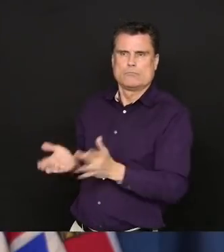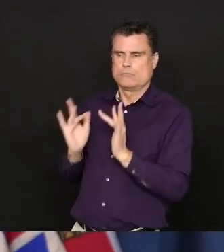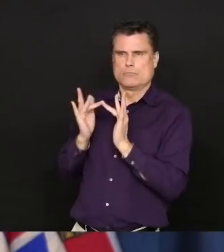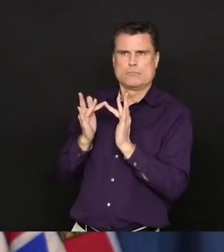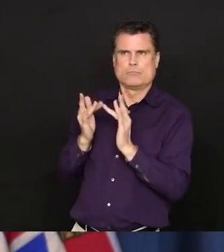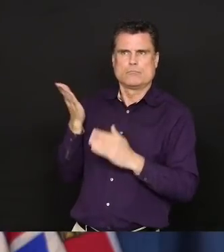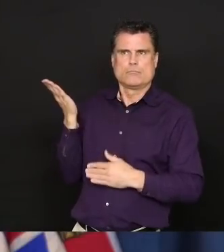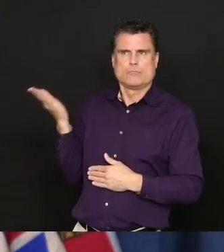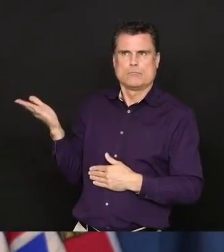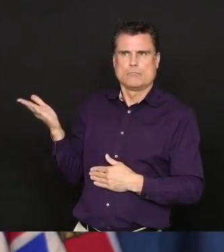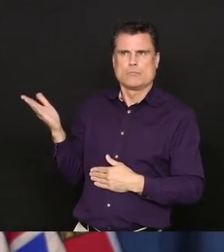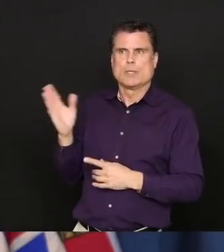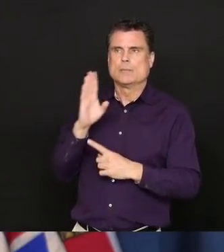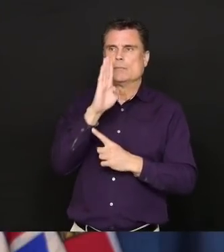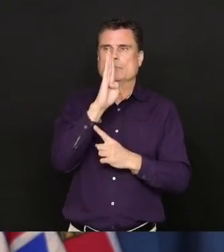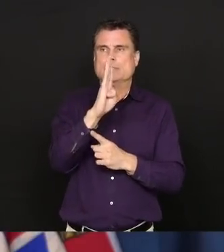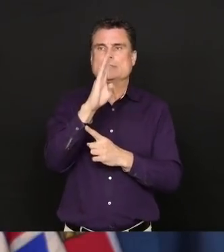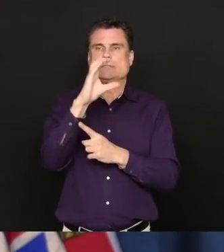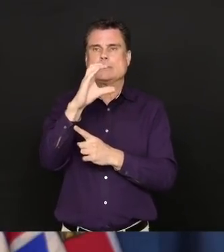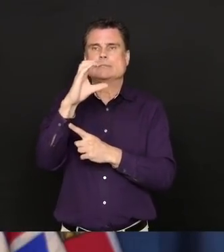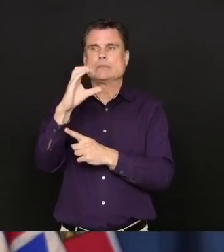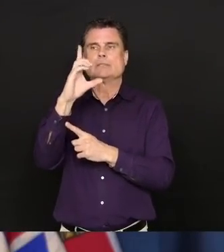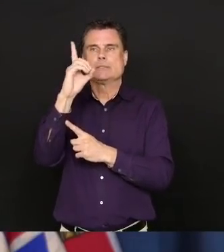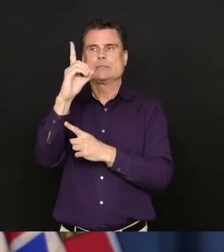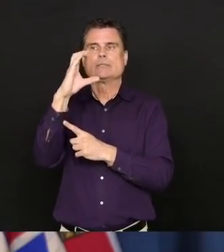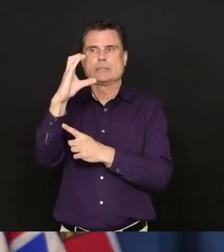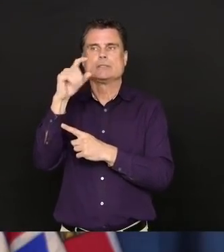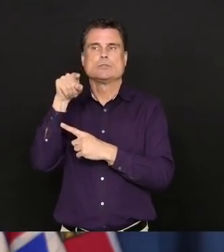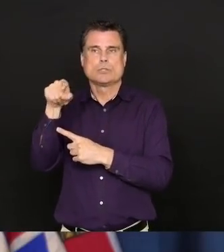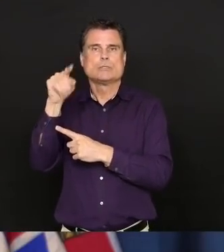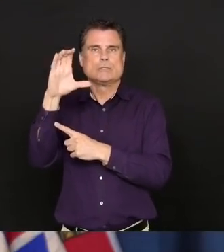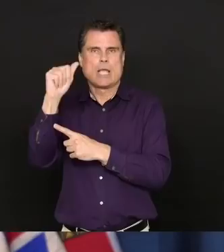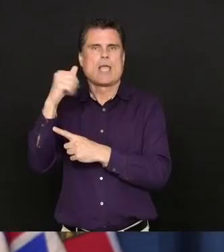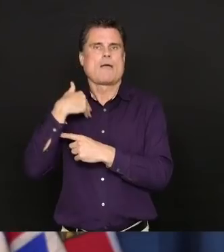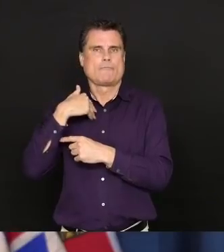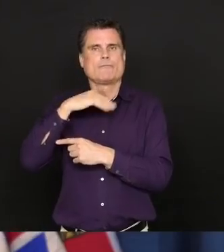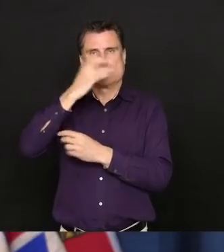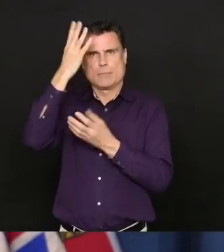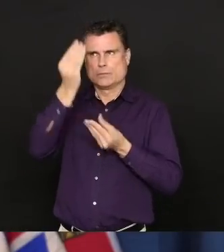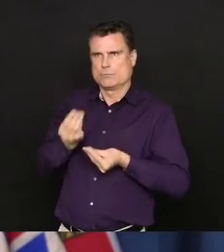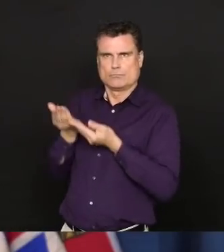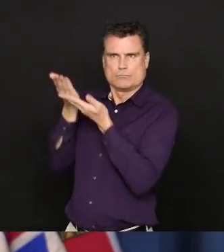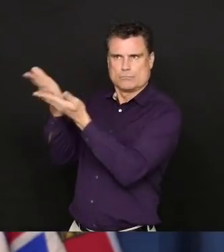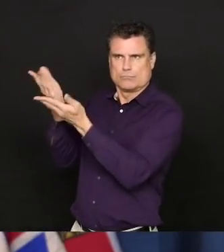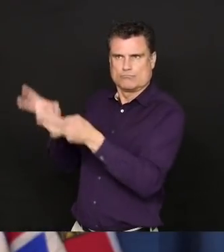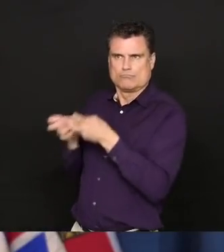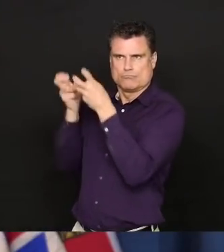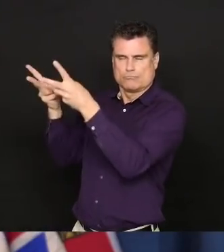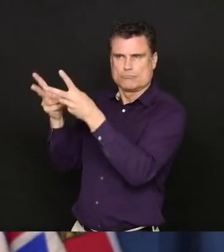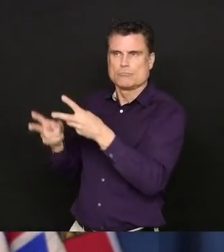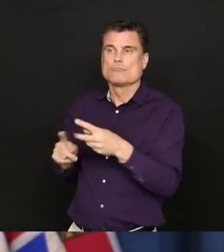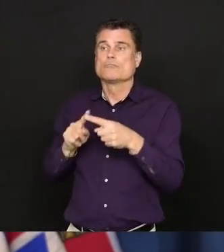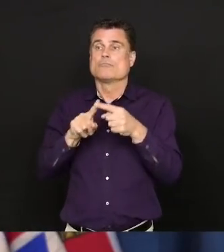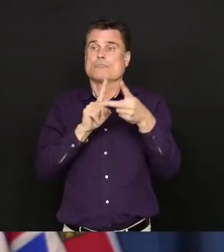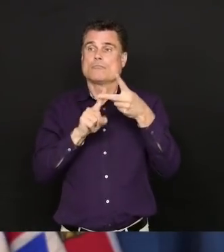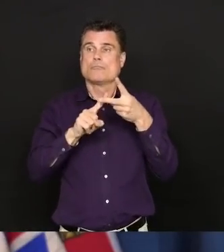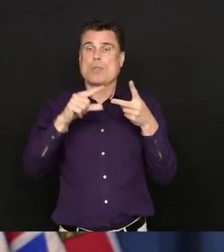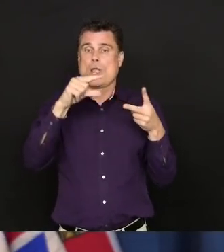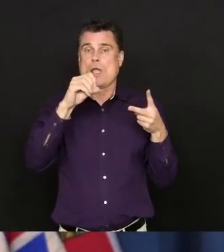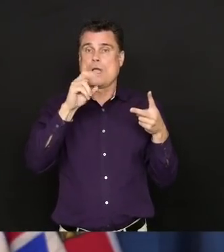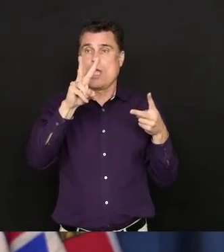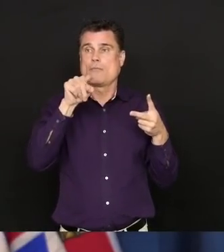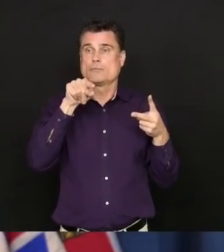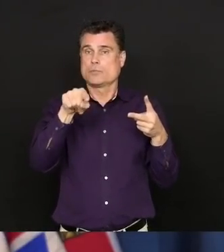visit bccdc.ca. For non-medical questions about the province's COVID-19 response, visit